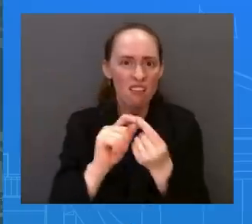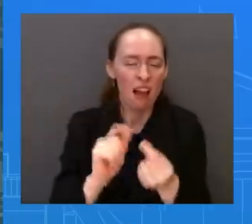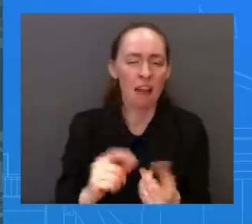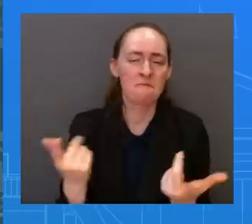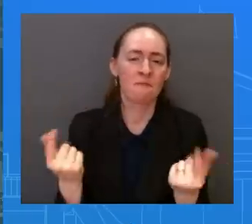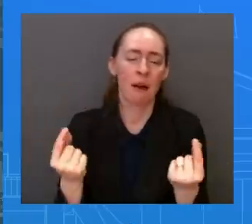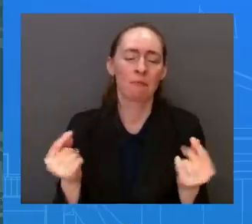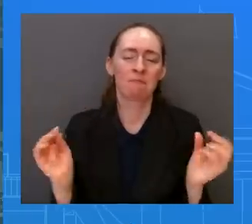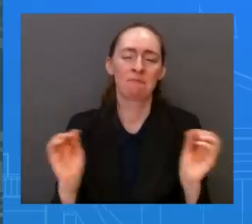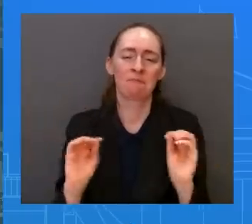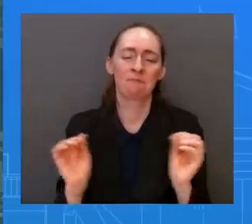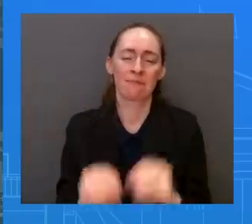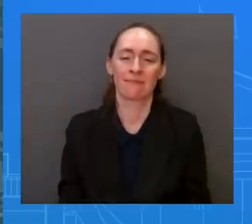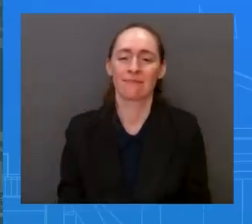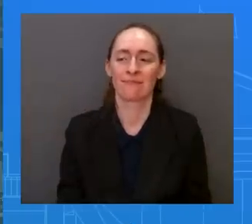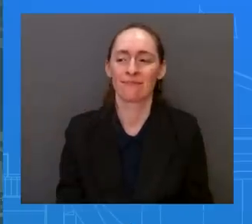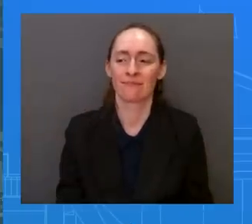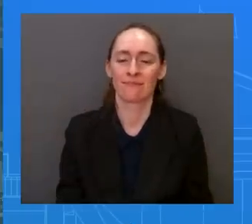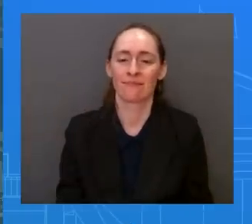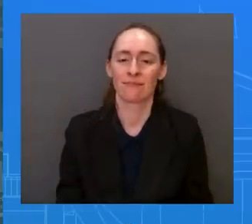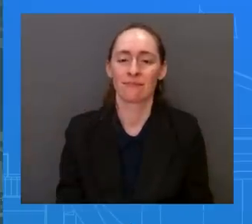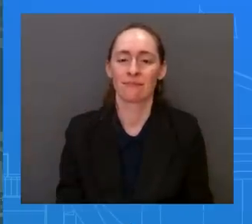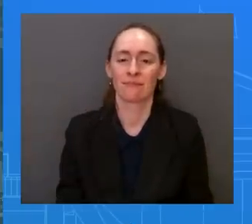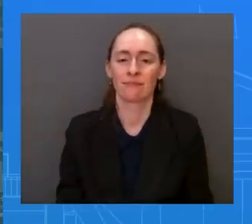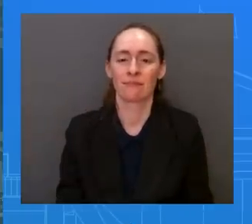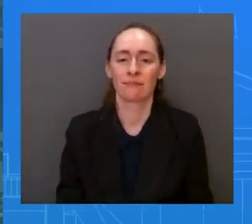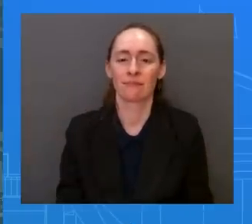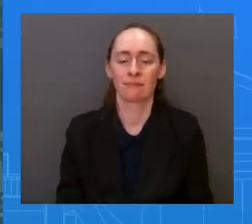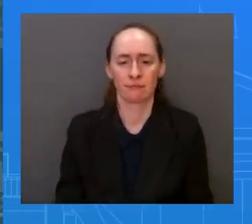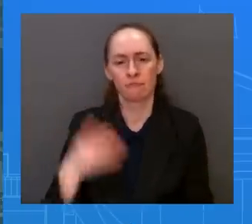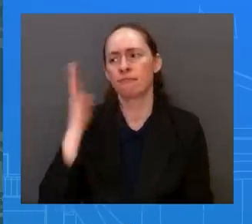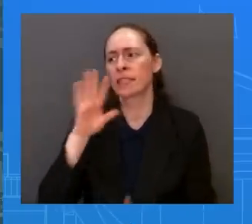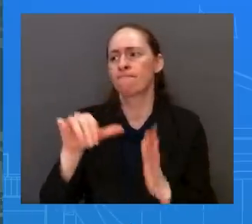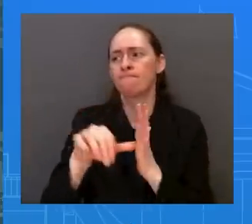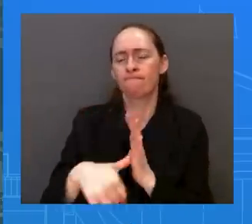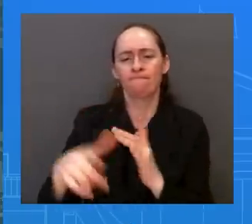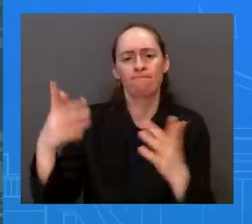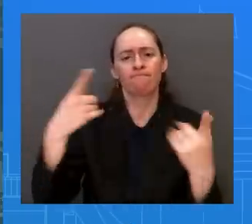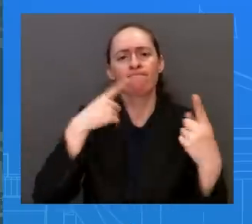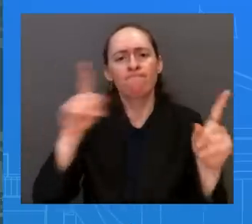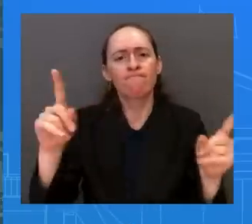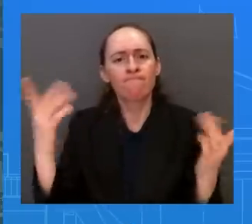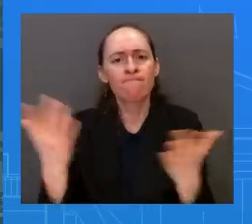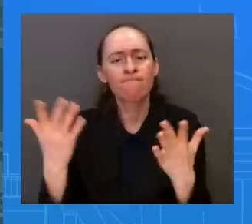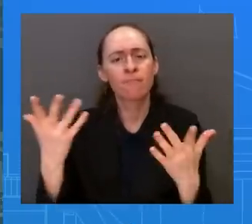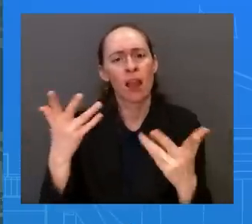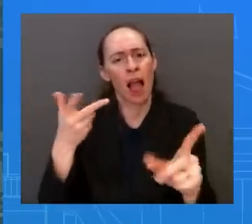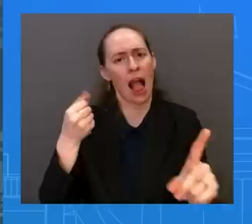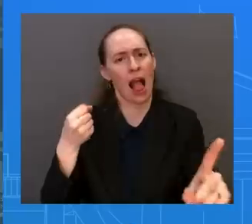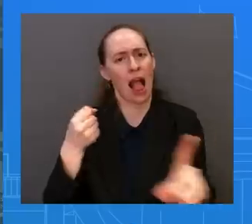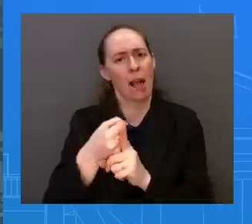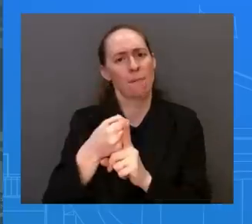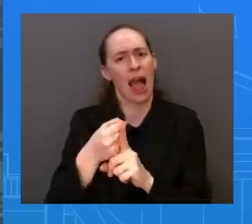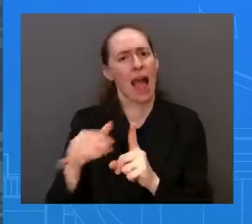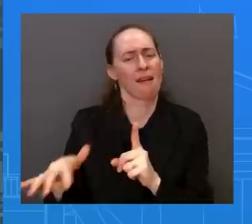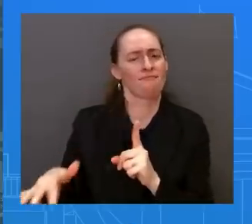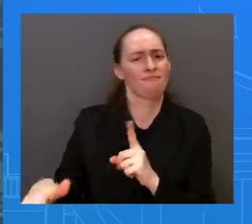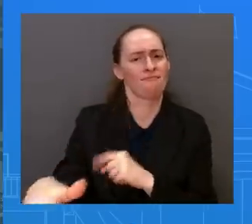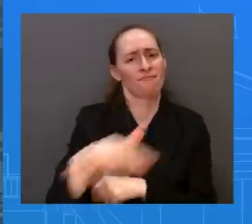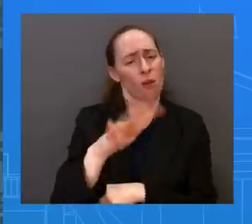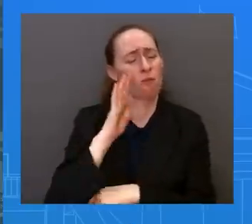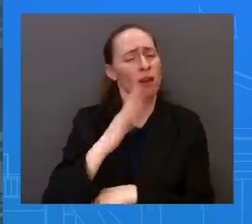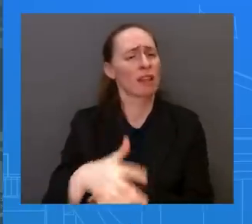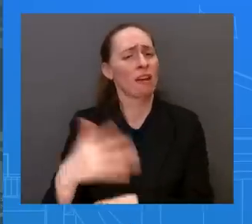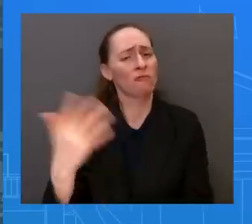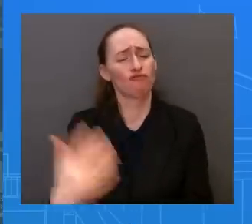accomplishments and what we've done the last 2 years. He'll talk about that clearly. He'll lay that out. And, and I've also said this before, this is a